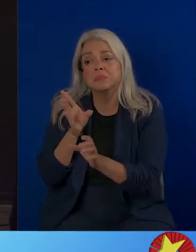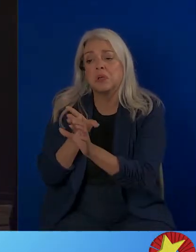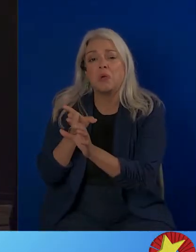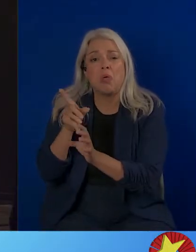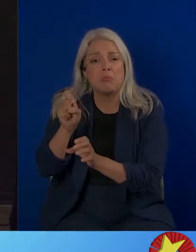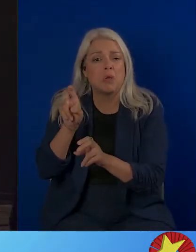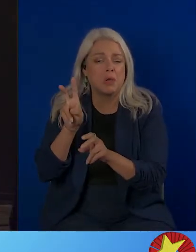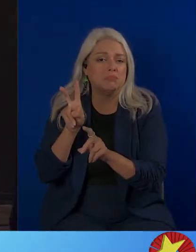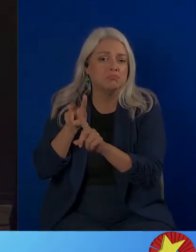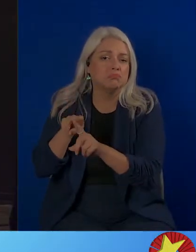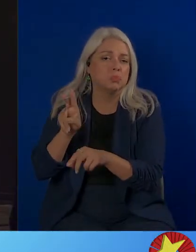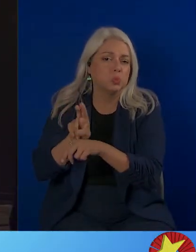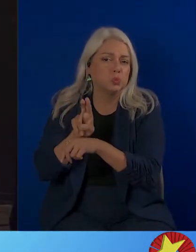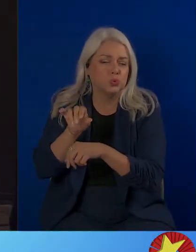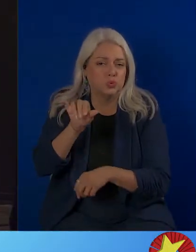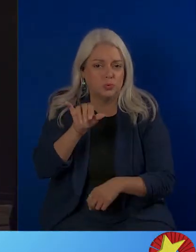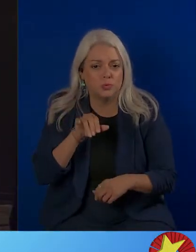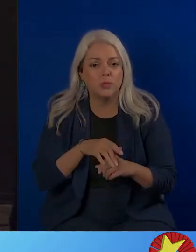simply states